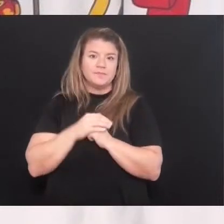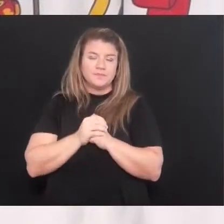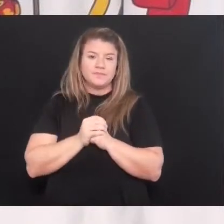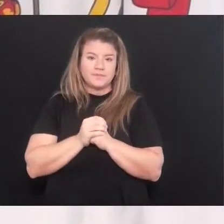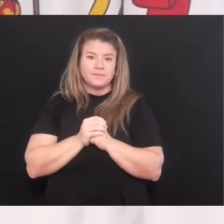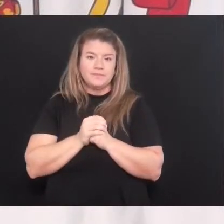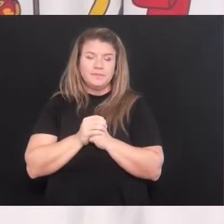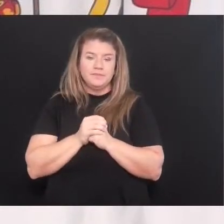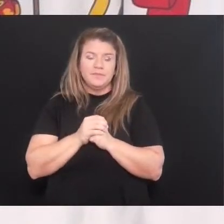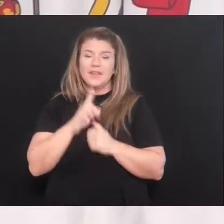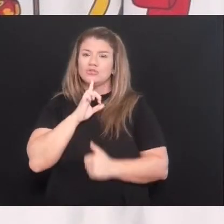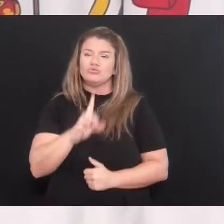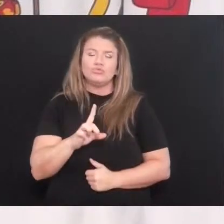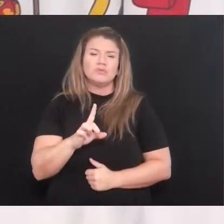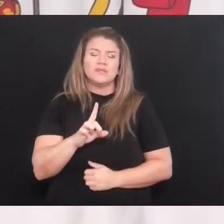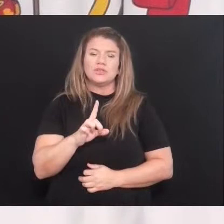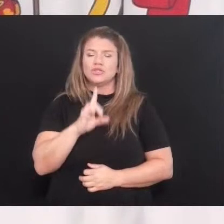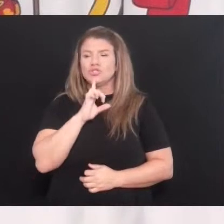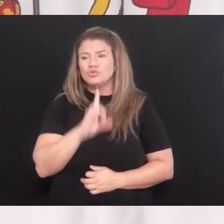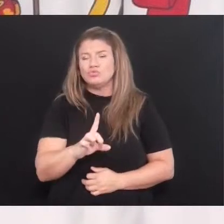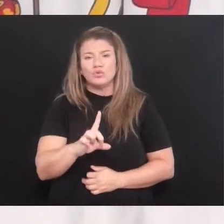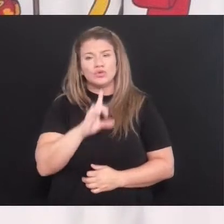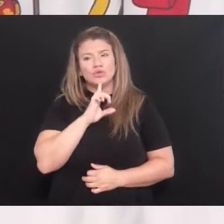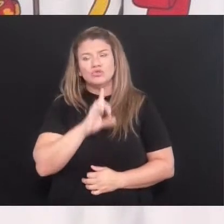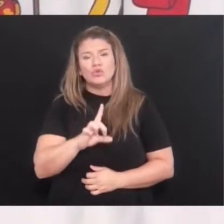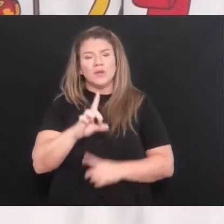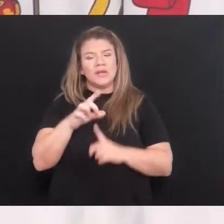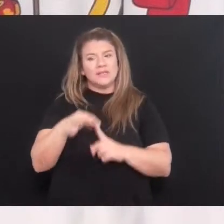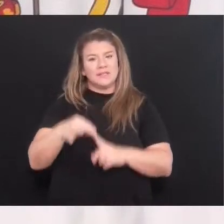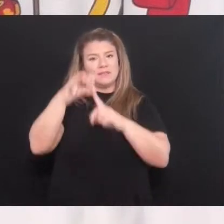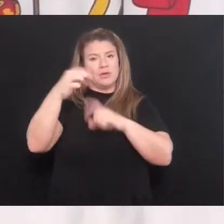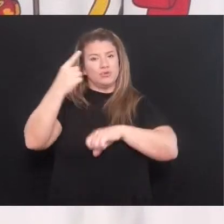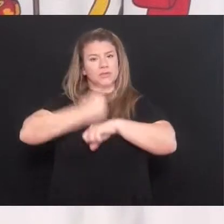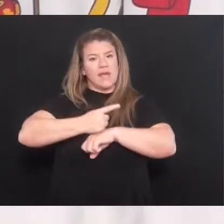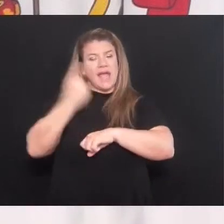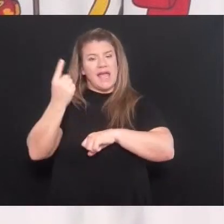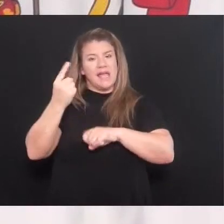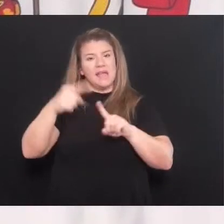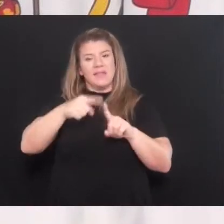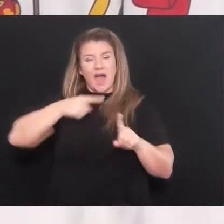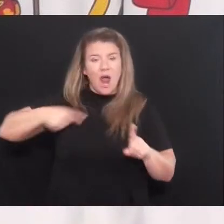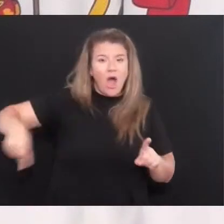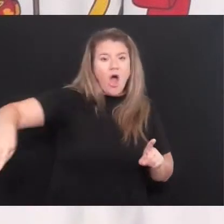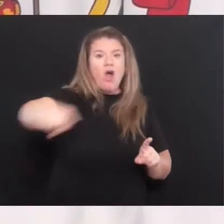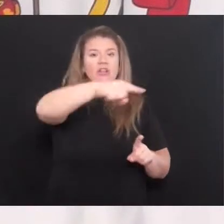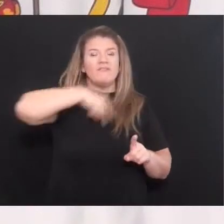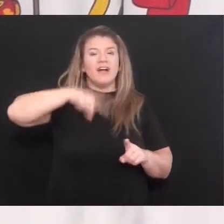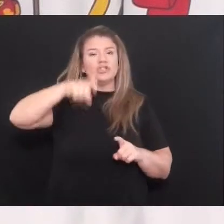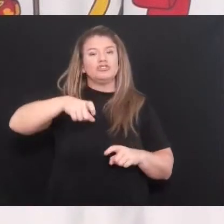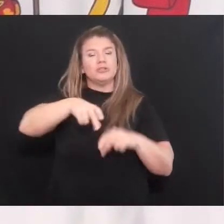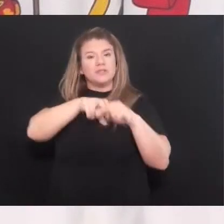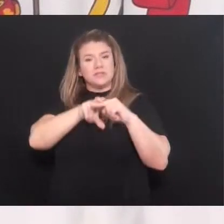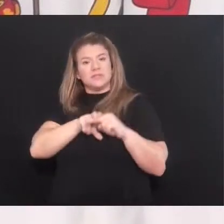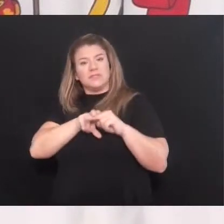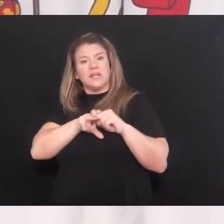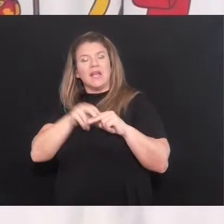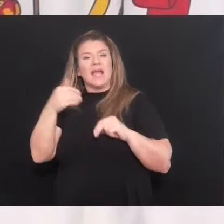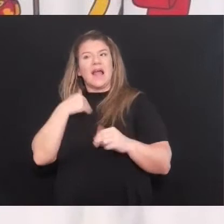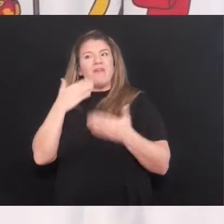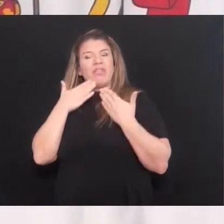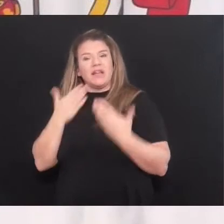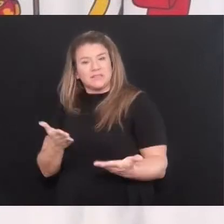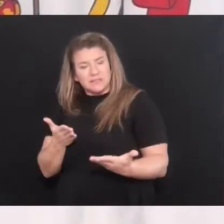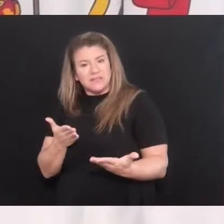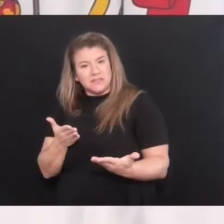know, it truly is a special day that all of us should sit back and have